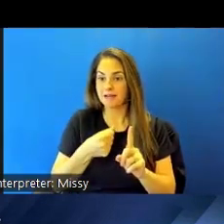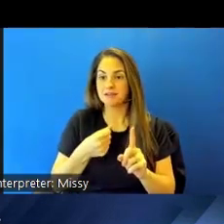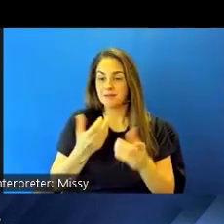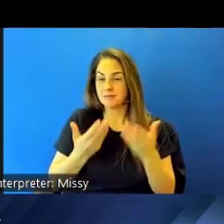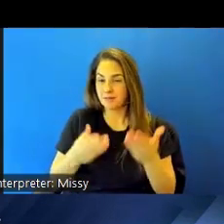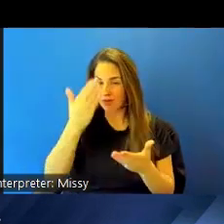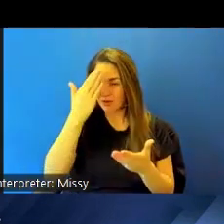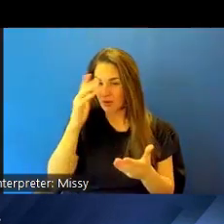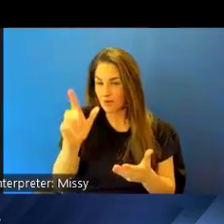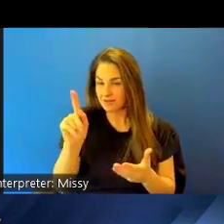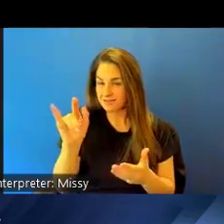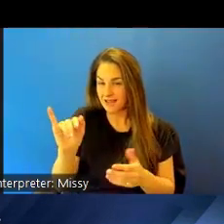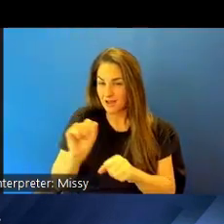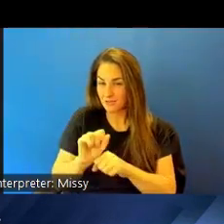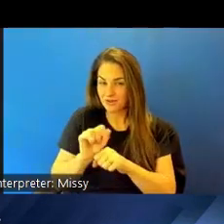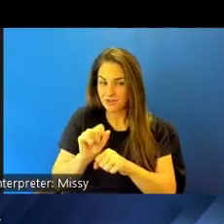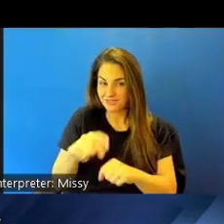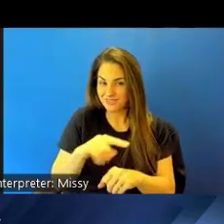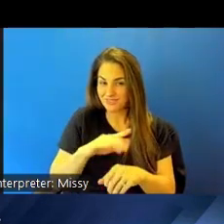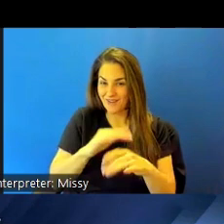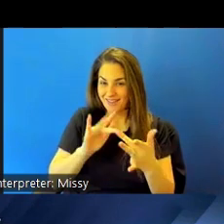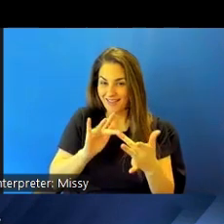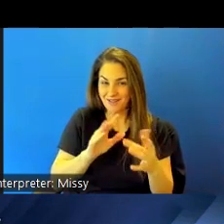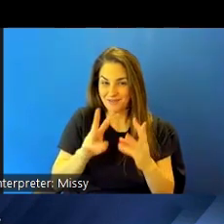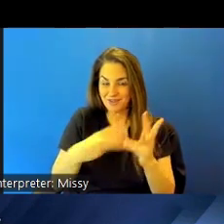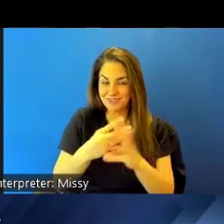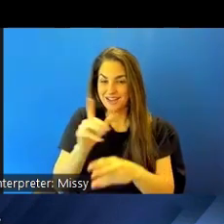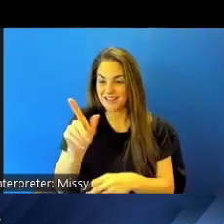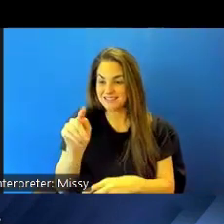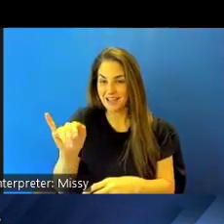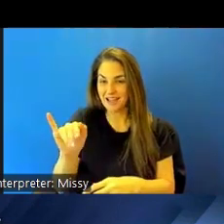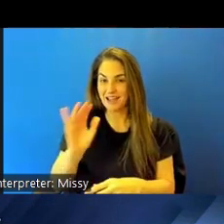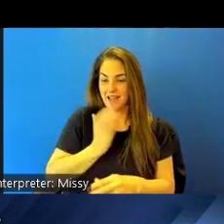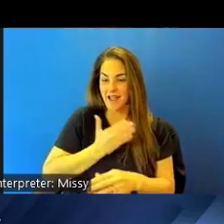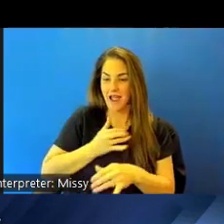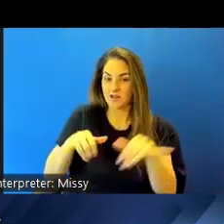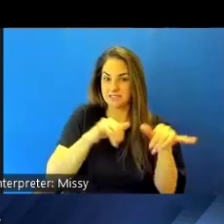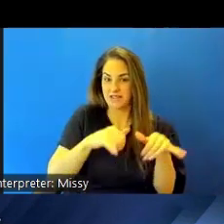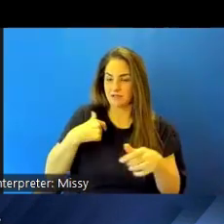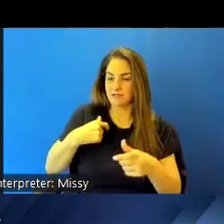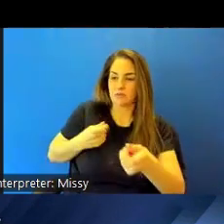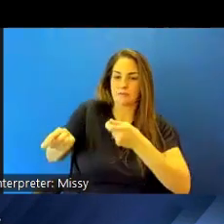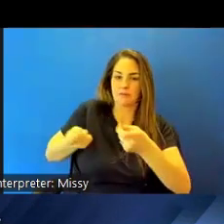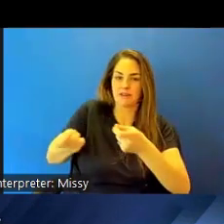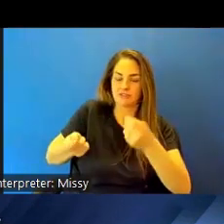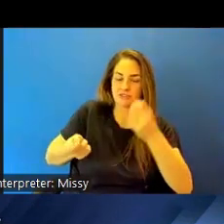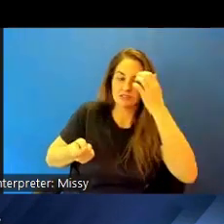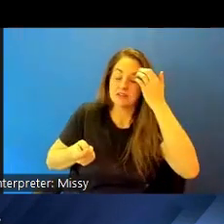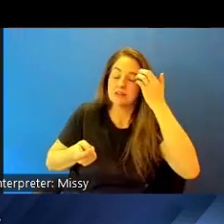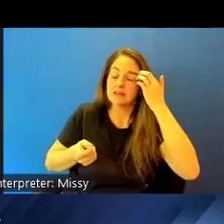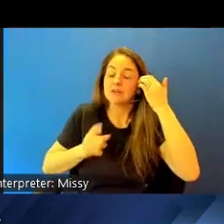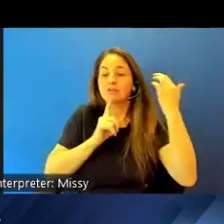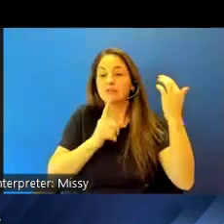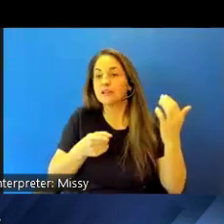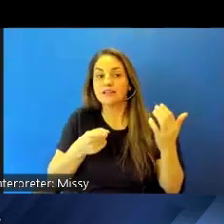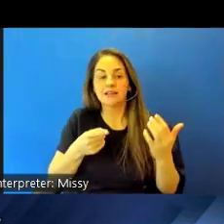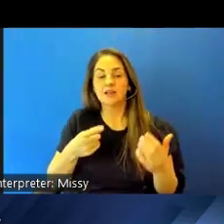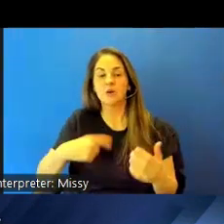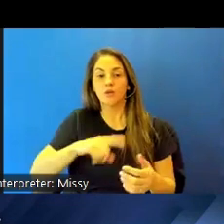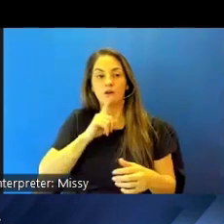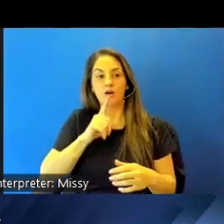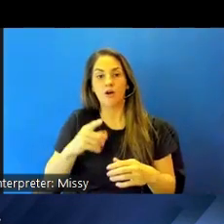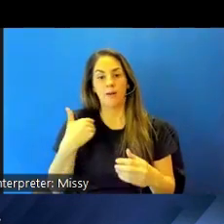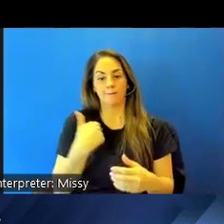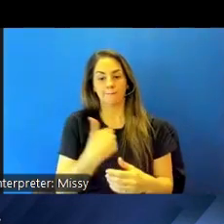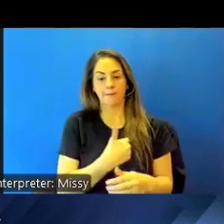through our LTI work, those of you in the online world. LTI is our standard that we help manage. But what we really are is we are a member